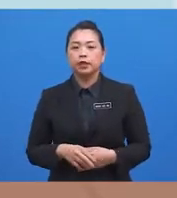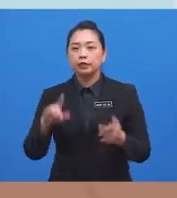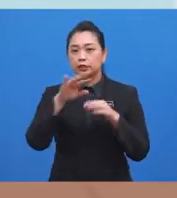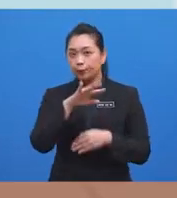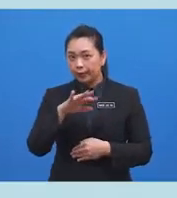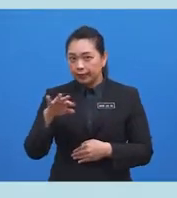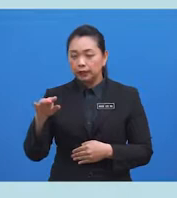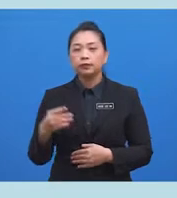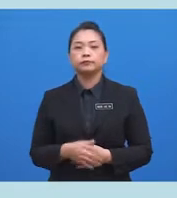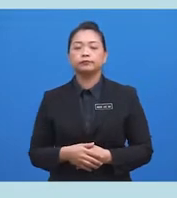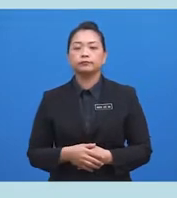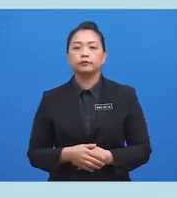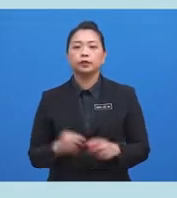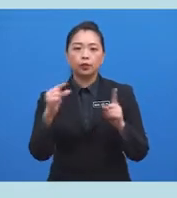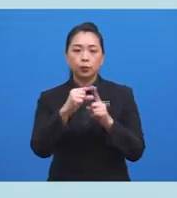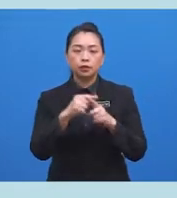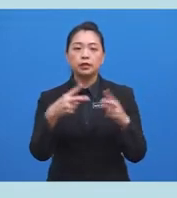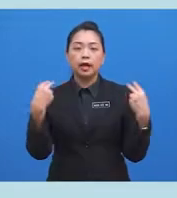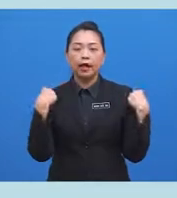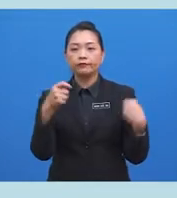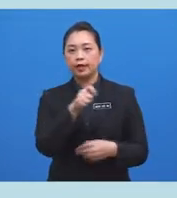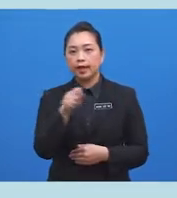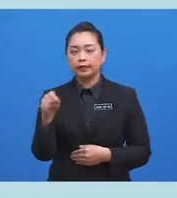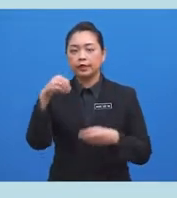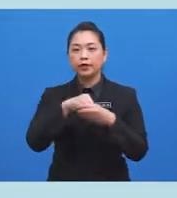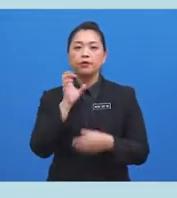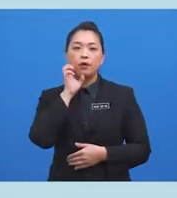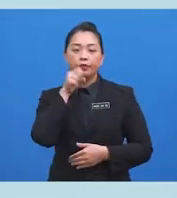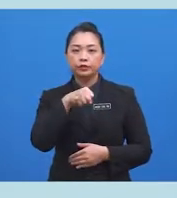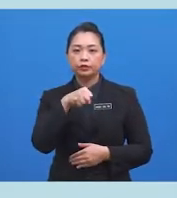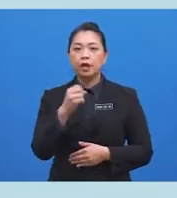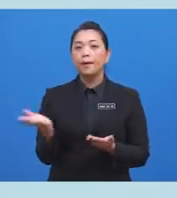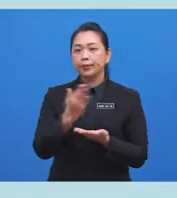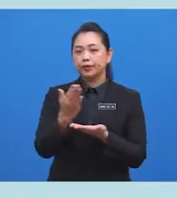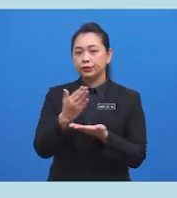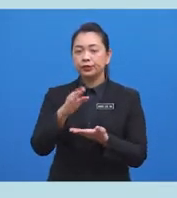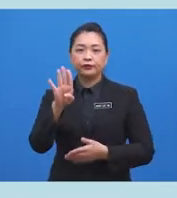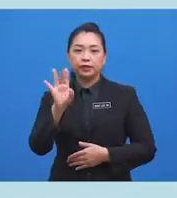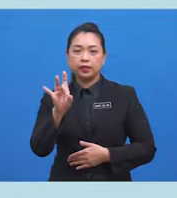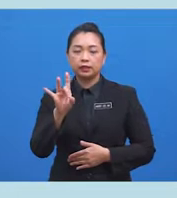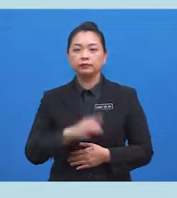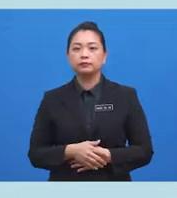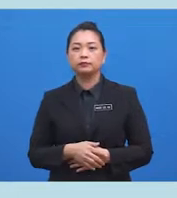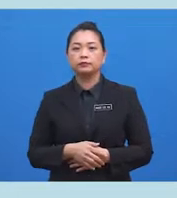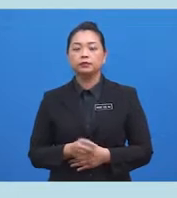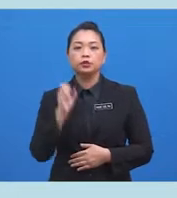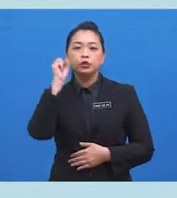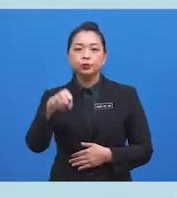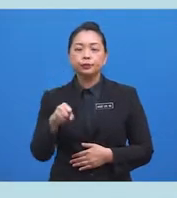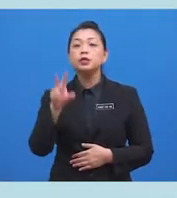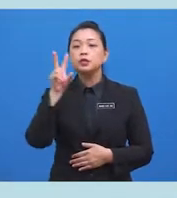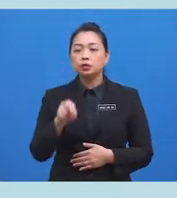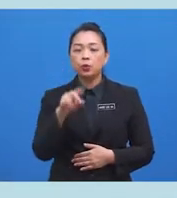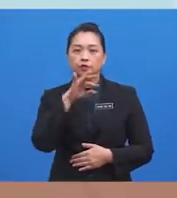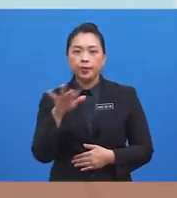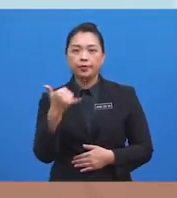your answers. The words have been highlighted in orange on page 58, so there should be no spelling